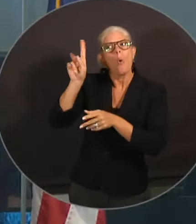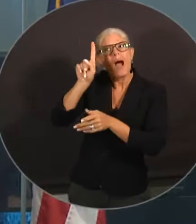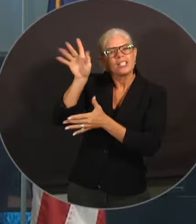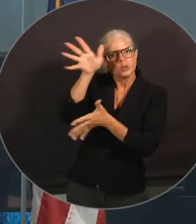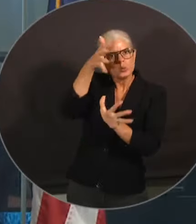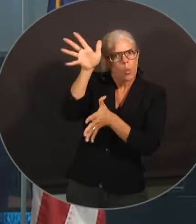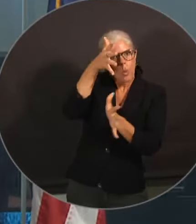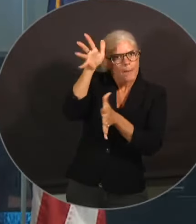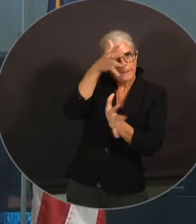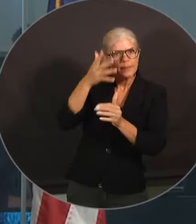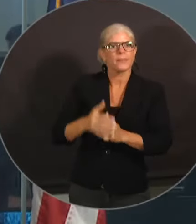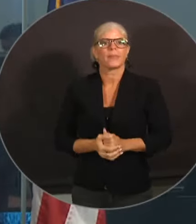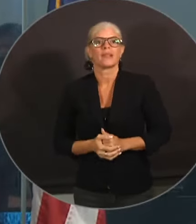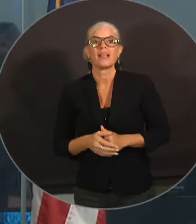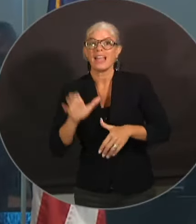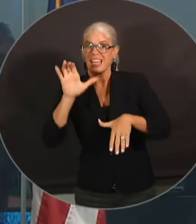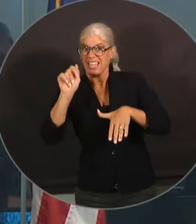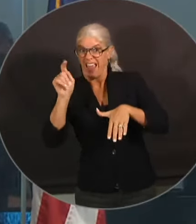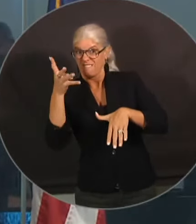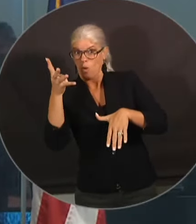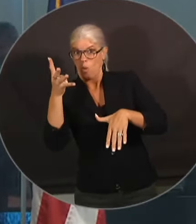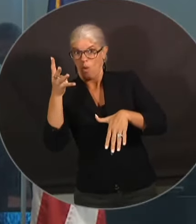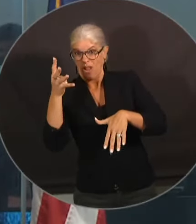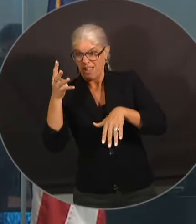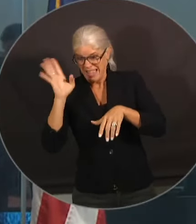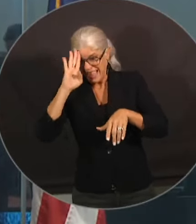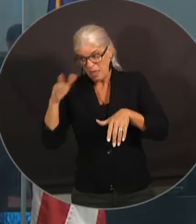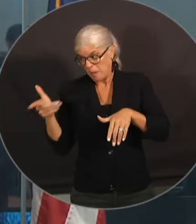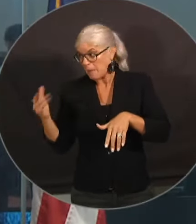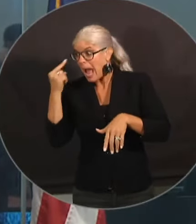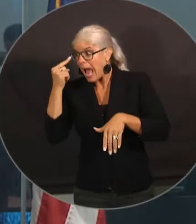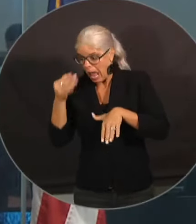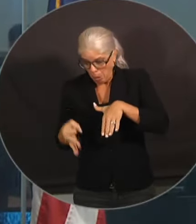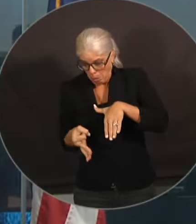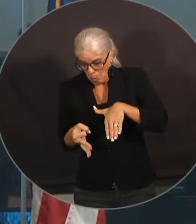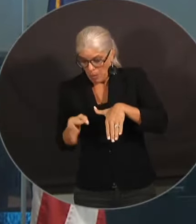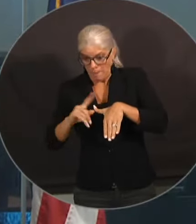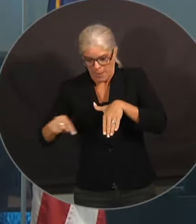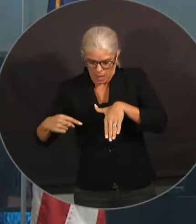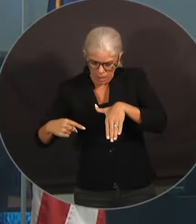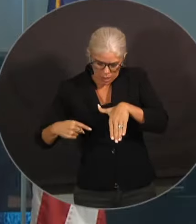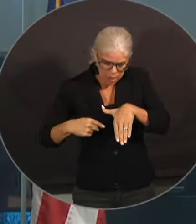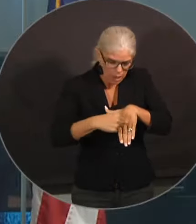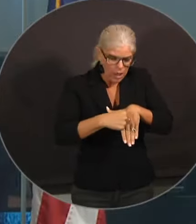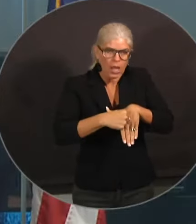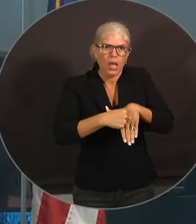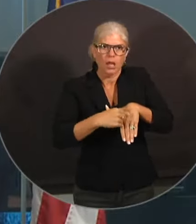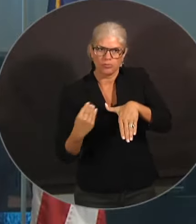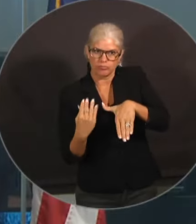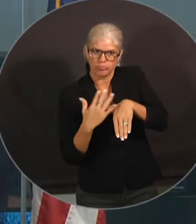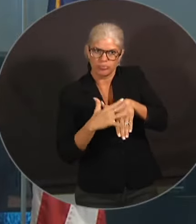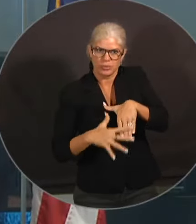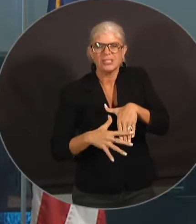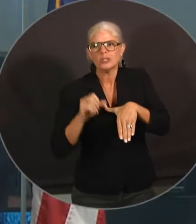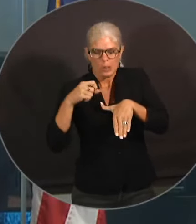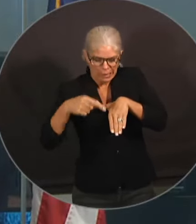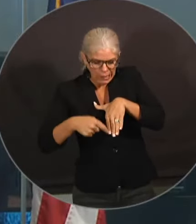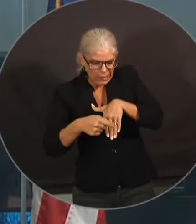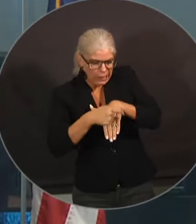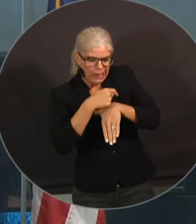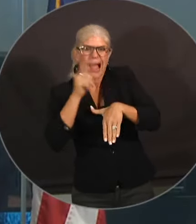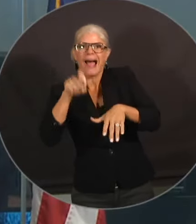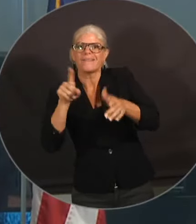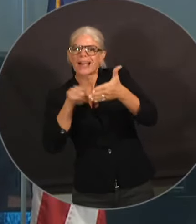200 miles away, but it's creating tropical conditions, and having flight cancellations or delays is